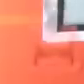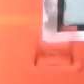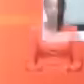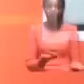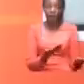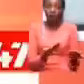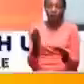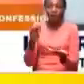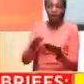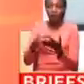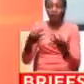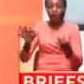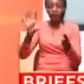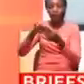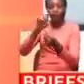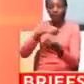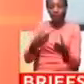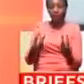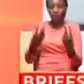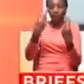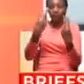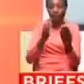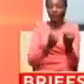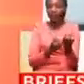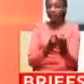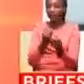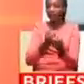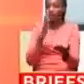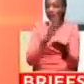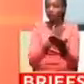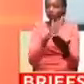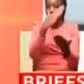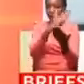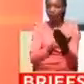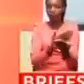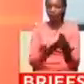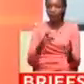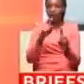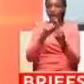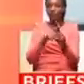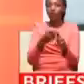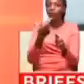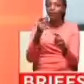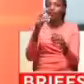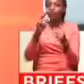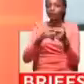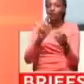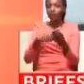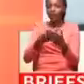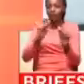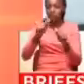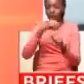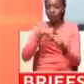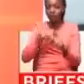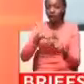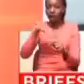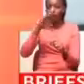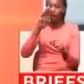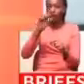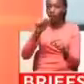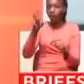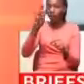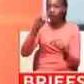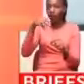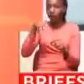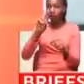Welcome back. If you just joined us, you're watching Saturday Confessions right here on TV47. Again, tonight we are hosting Bamboo, the rapper,